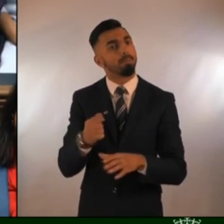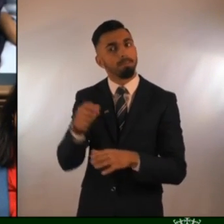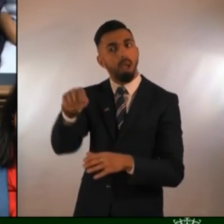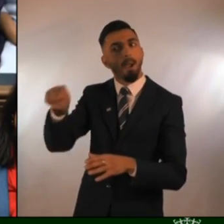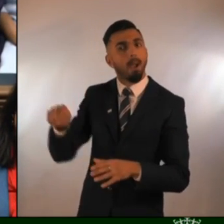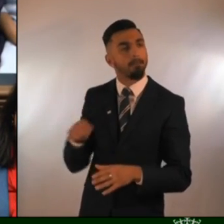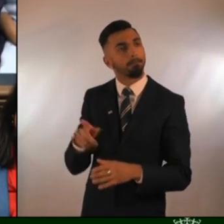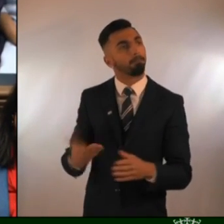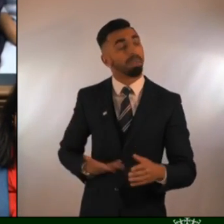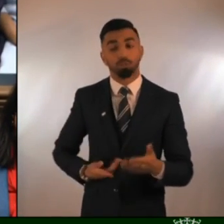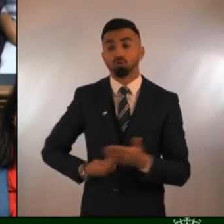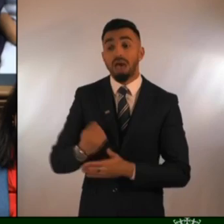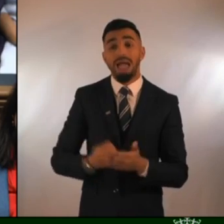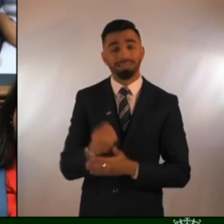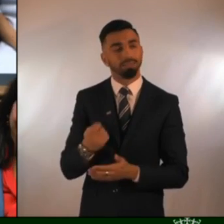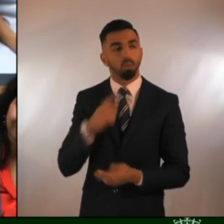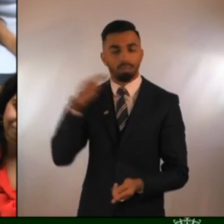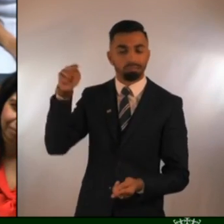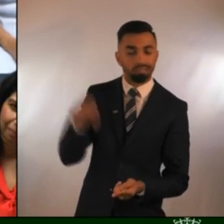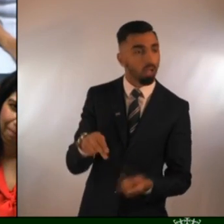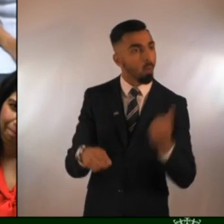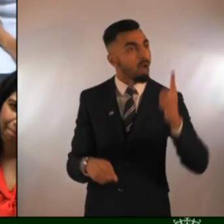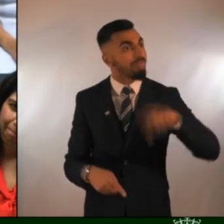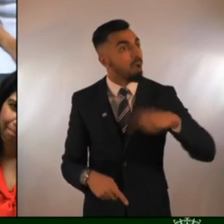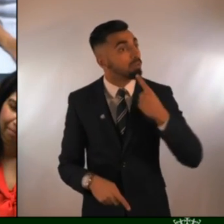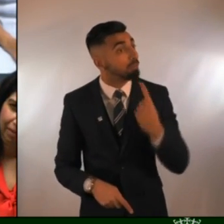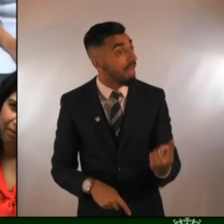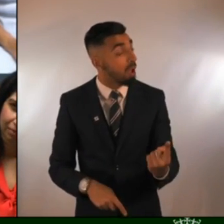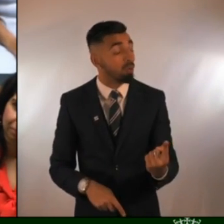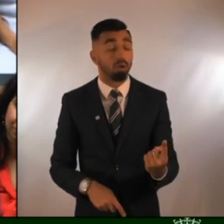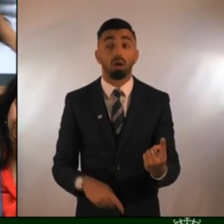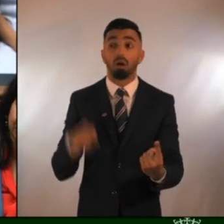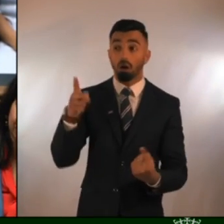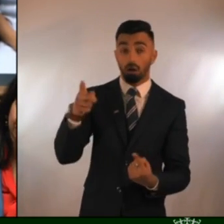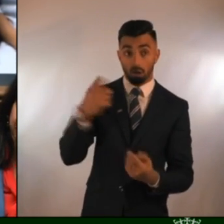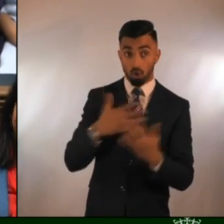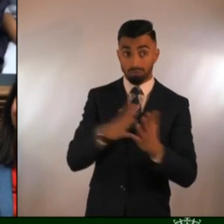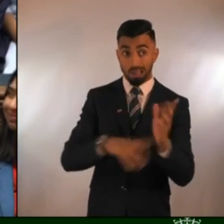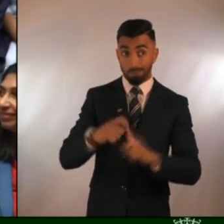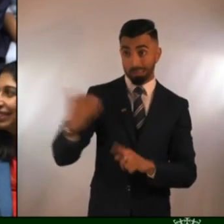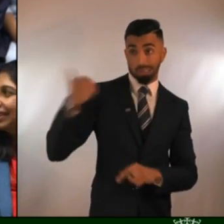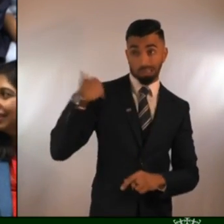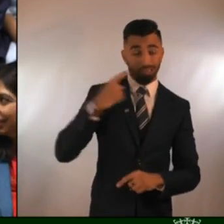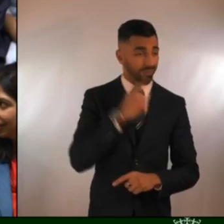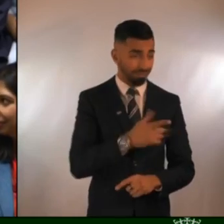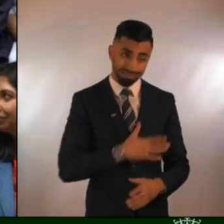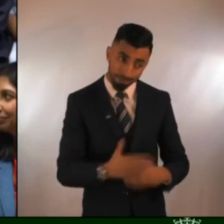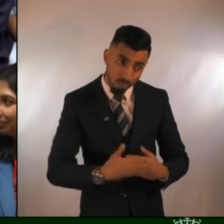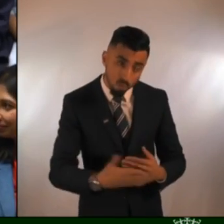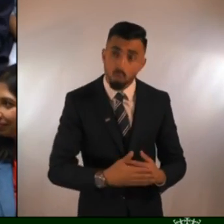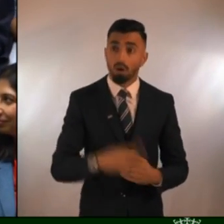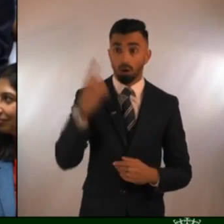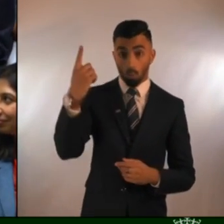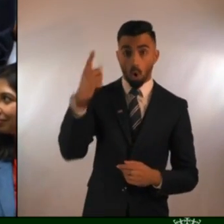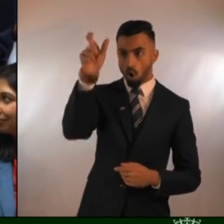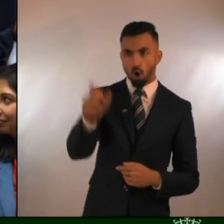calls from many honourable and right honourable members, including my honourable friend, the member for Dudley South, that we need to do